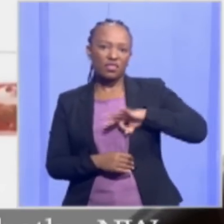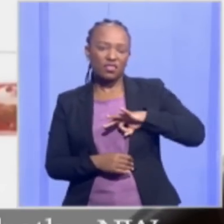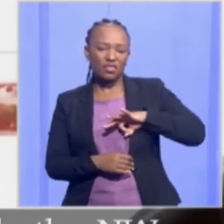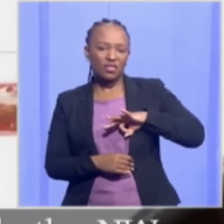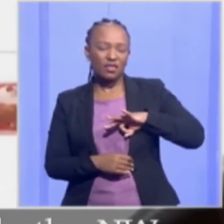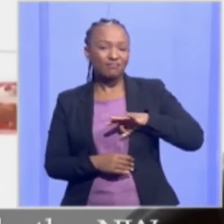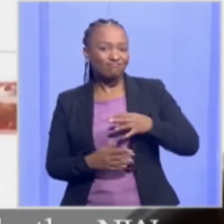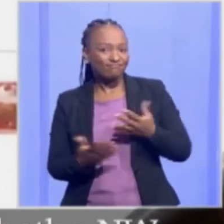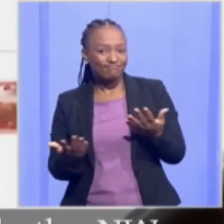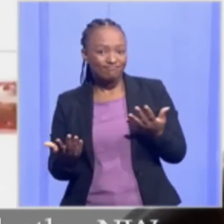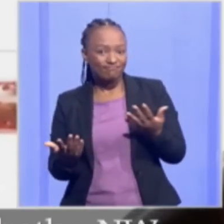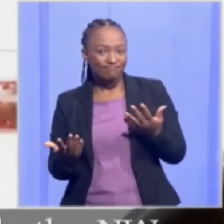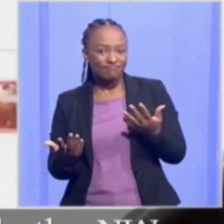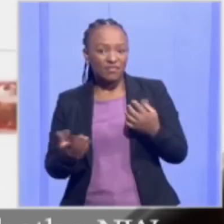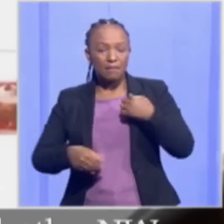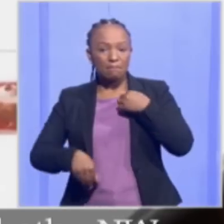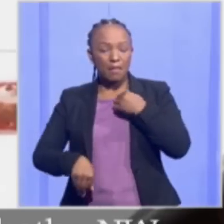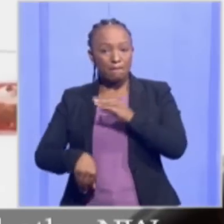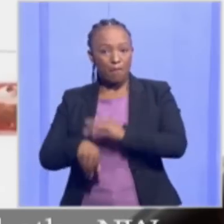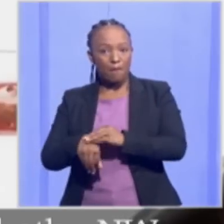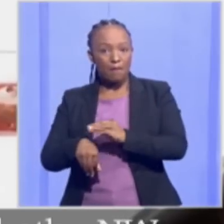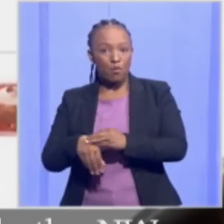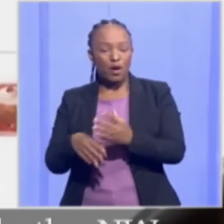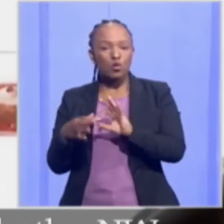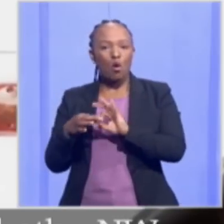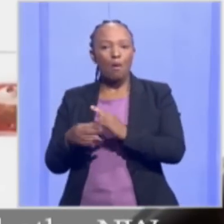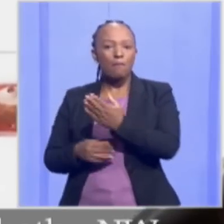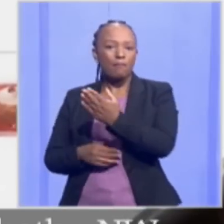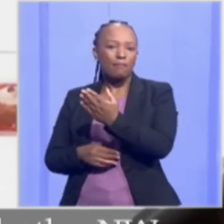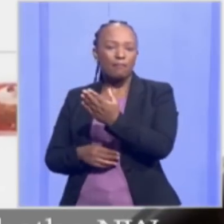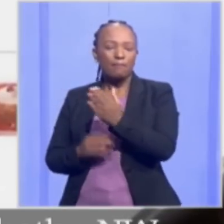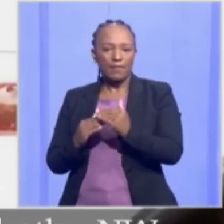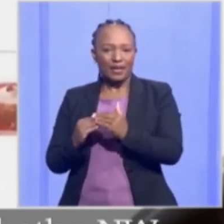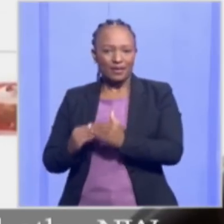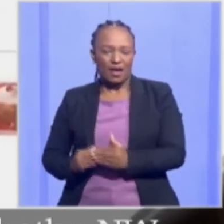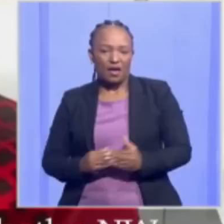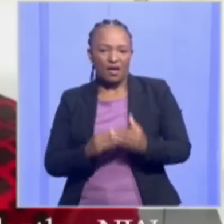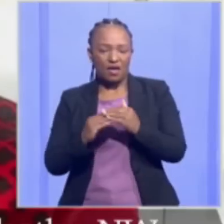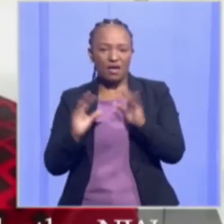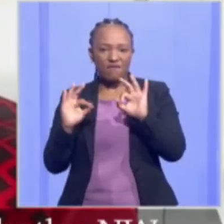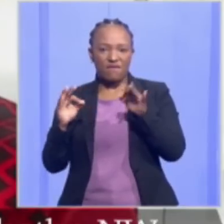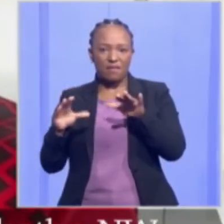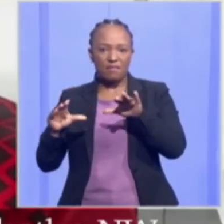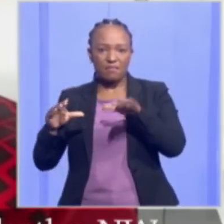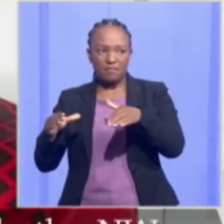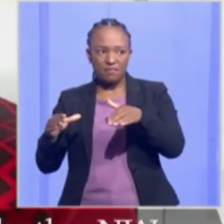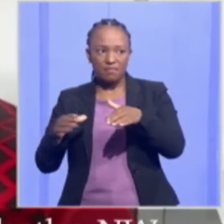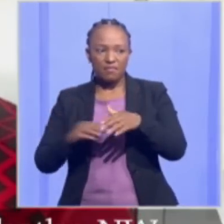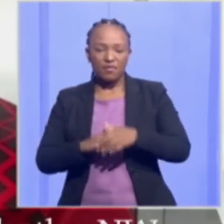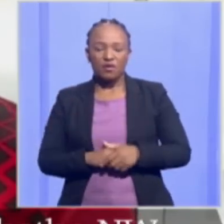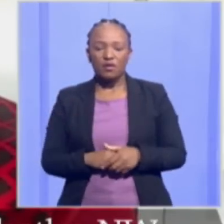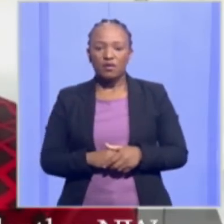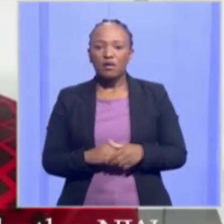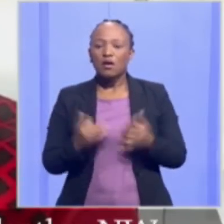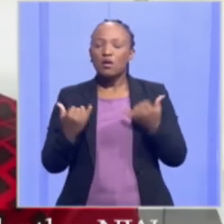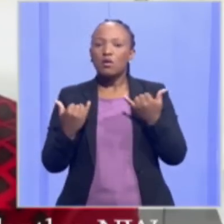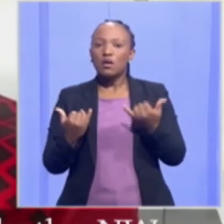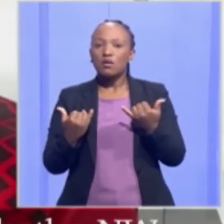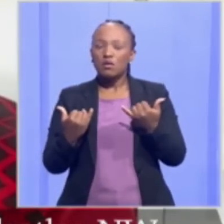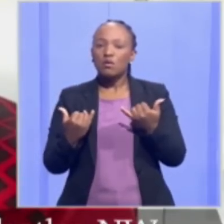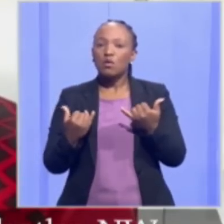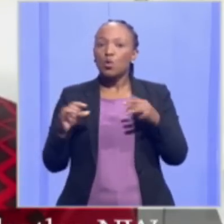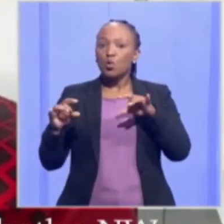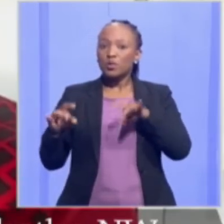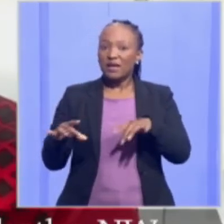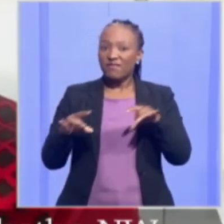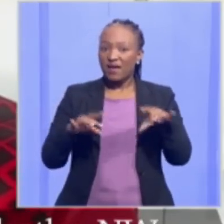hae mathata a lebeletse nna ke nna actually ke tlhokomelang kontlong. Hona beno go safara rena go safara